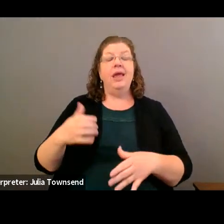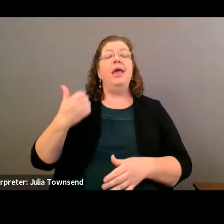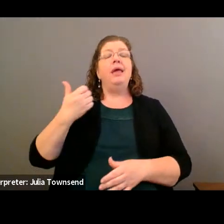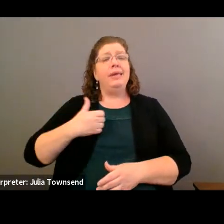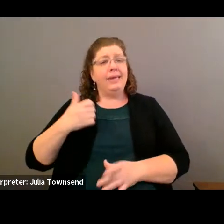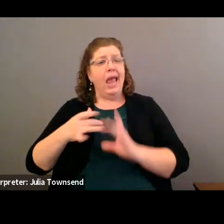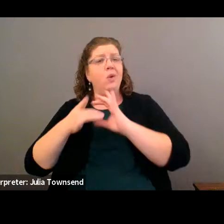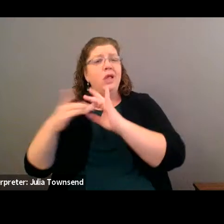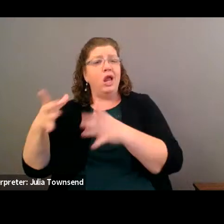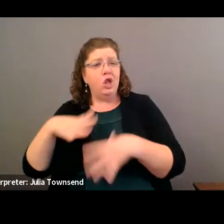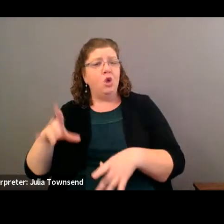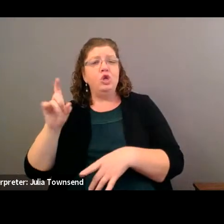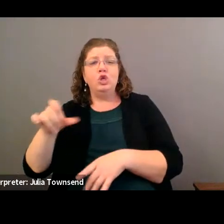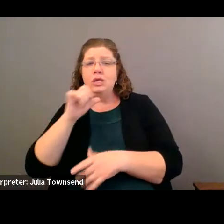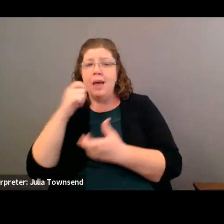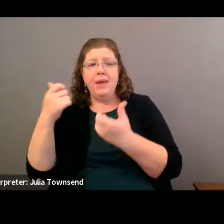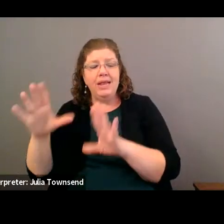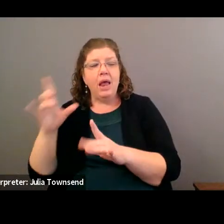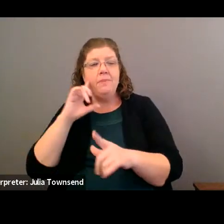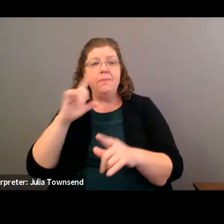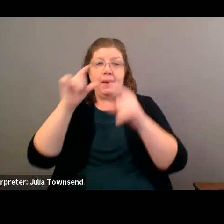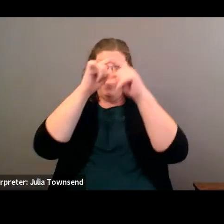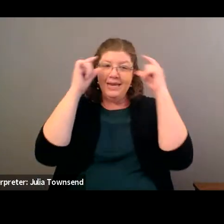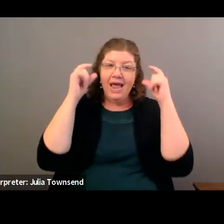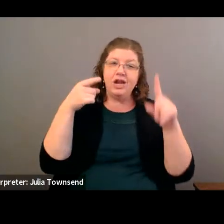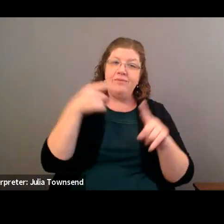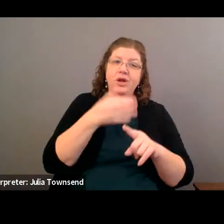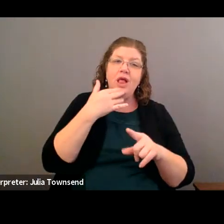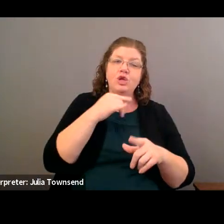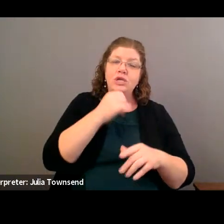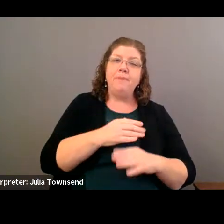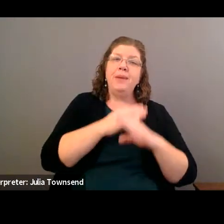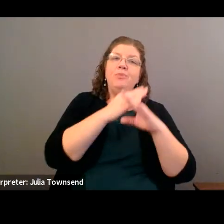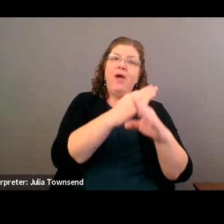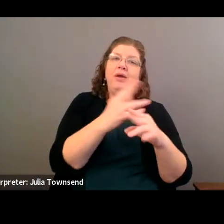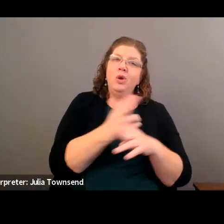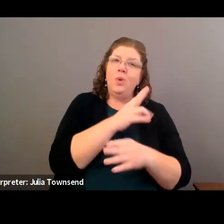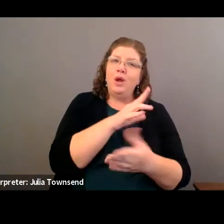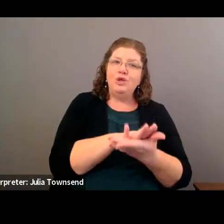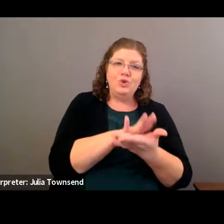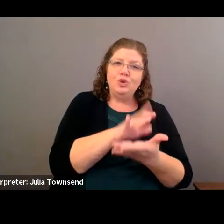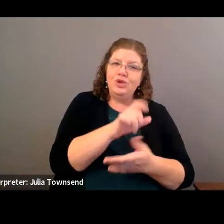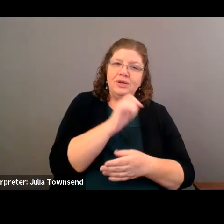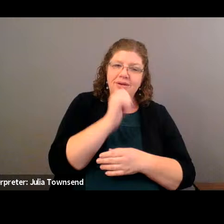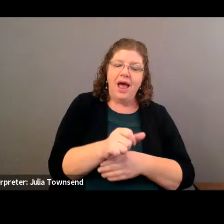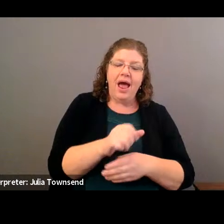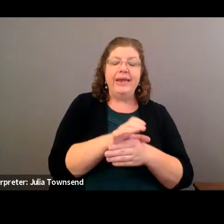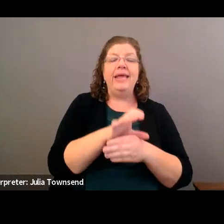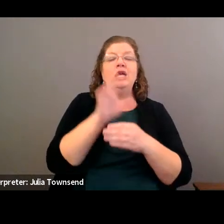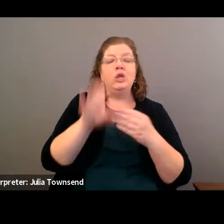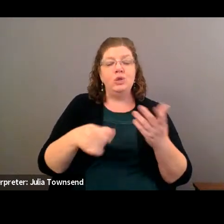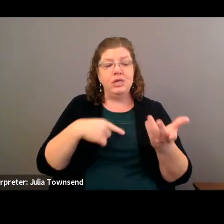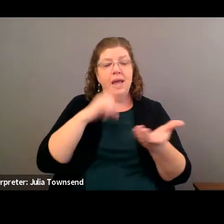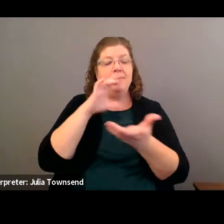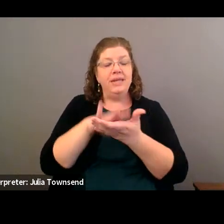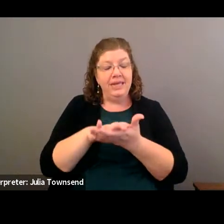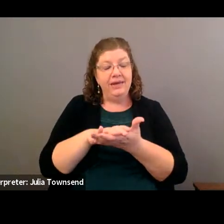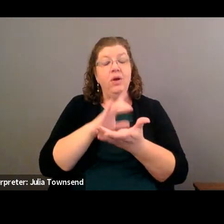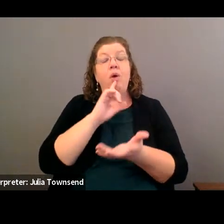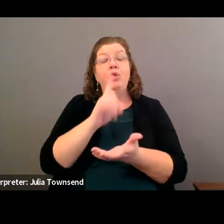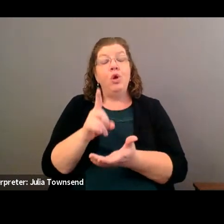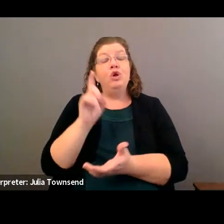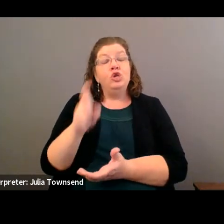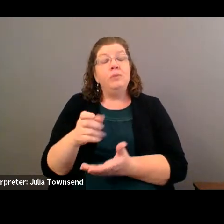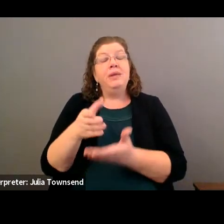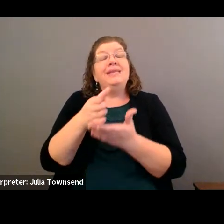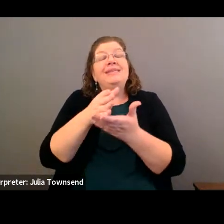at schools, but things like bandanas and certain colors should not be forbidden to wear at school. In conclusion, I believe that although there should be